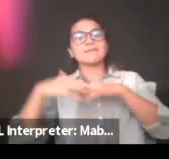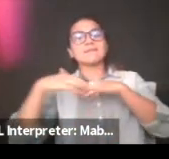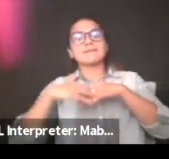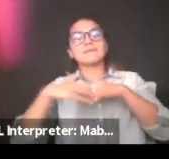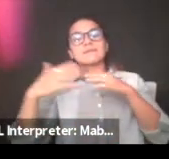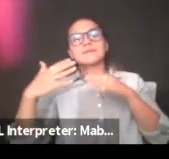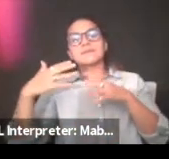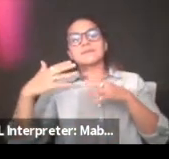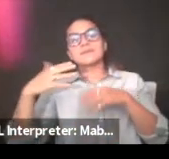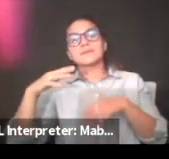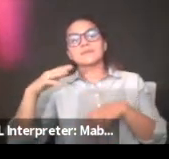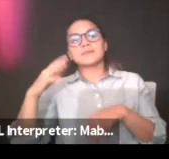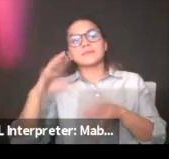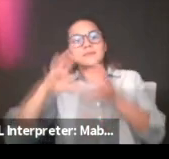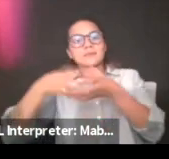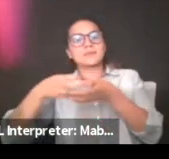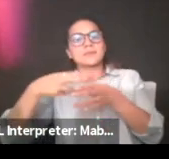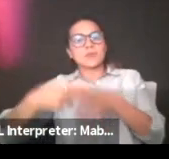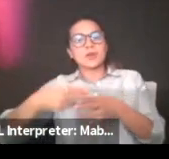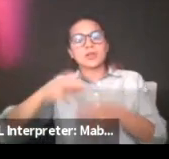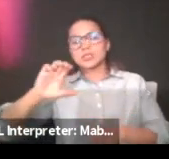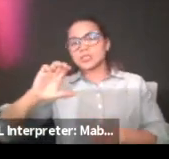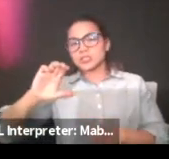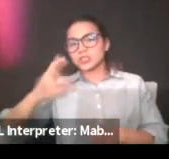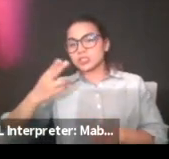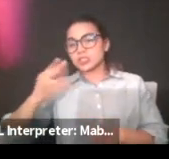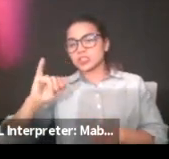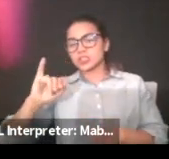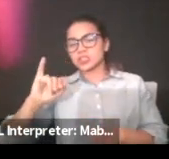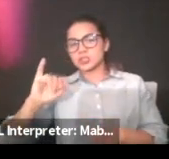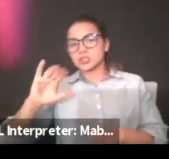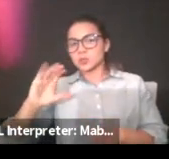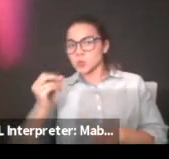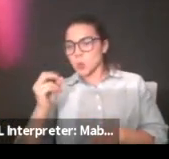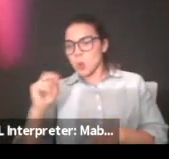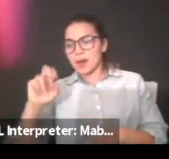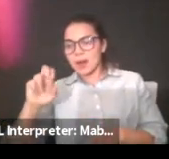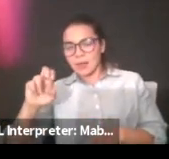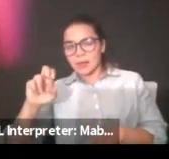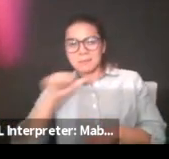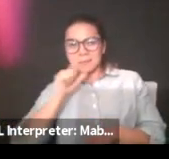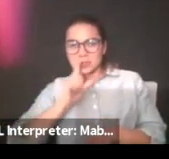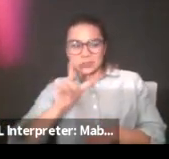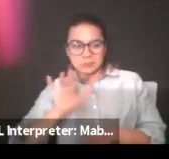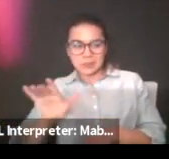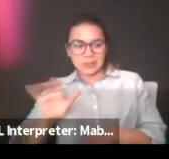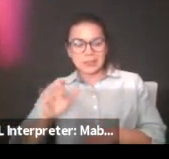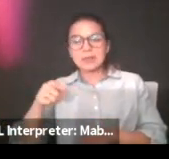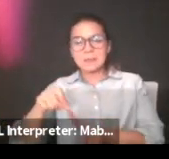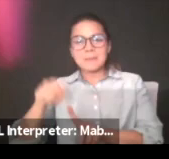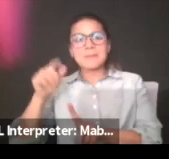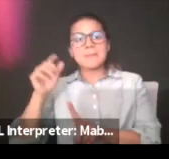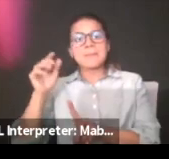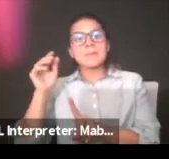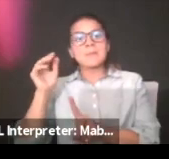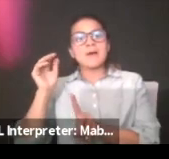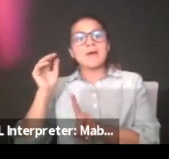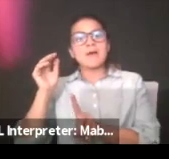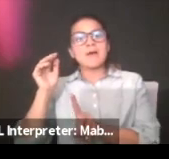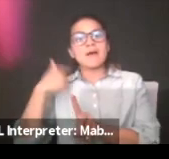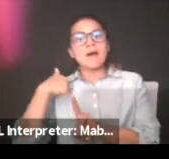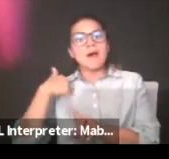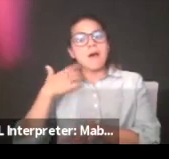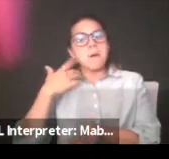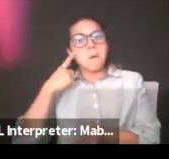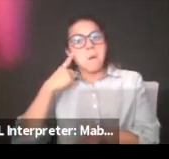ceded and was taken. So that is an opportunity for people to learn and lean into learning a bit more about where